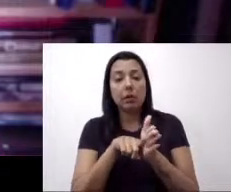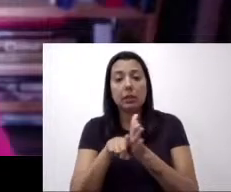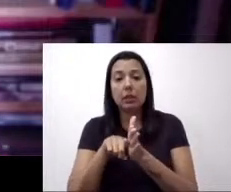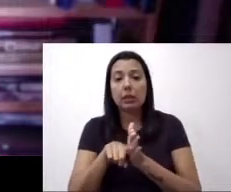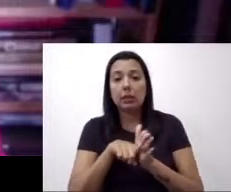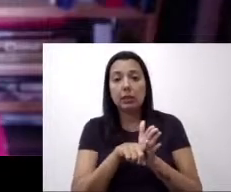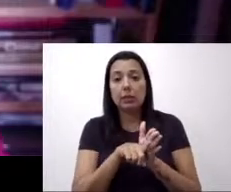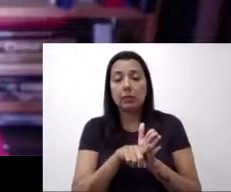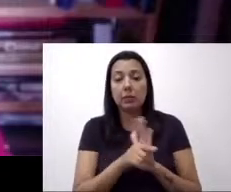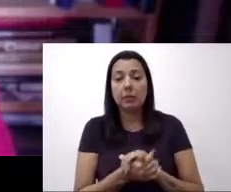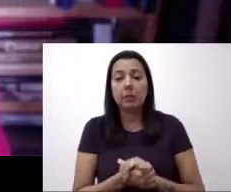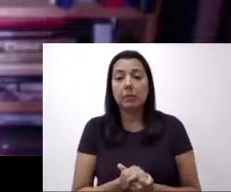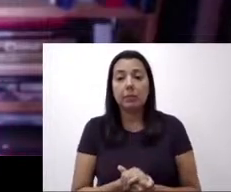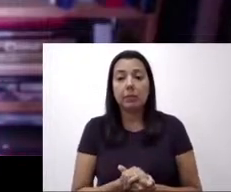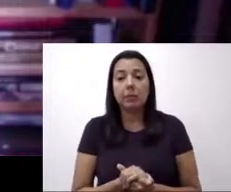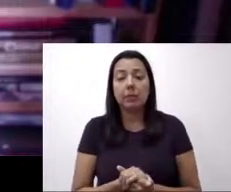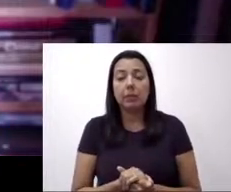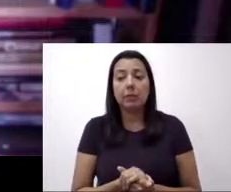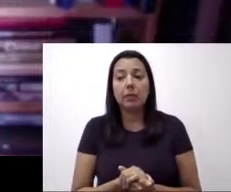on employment sector.